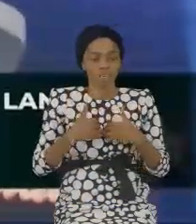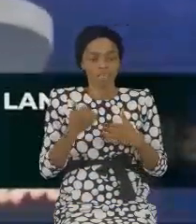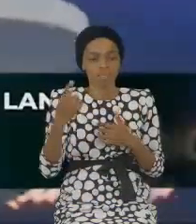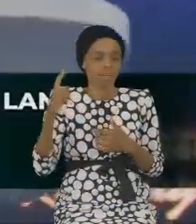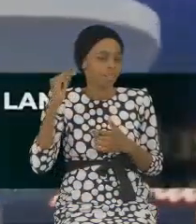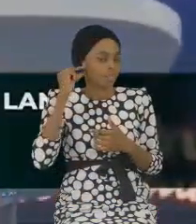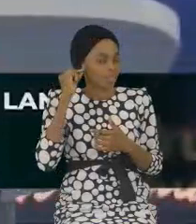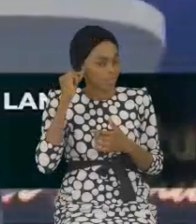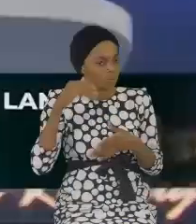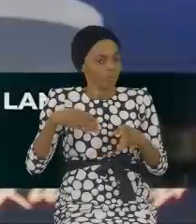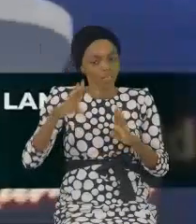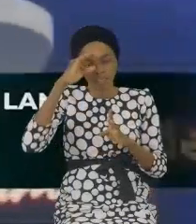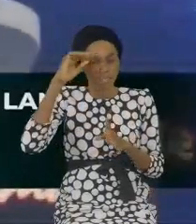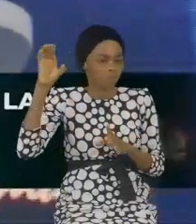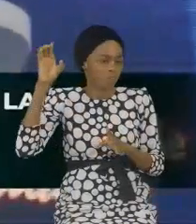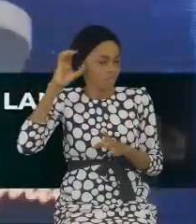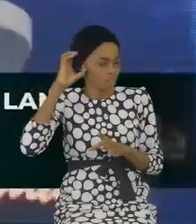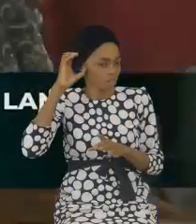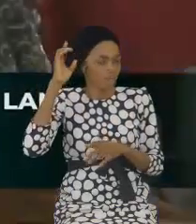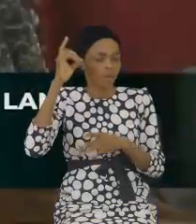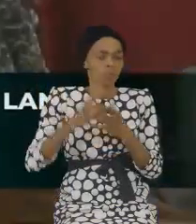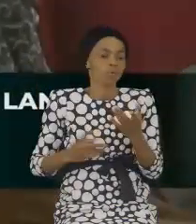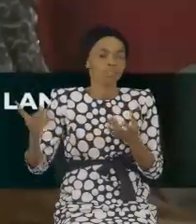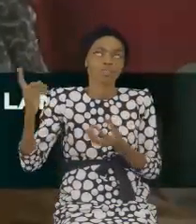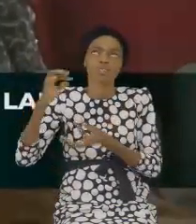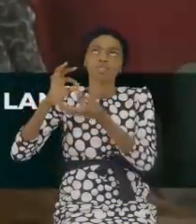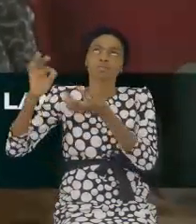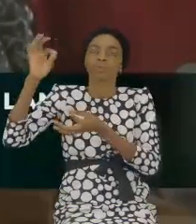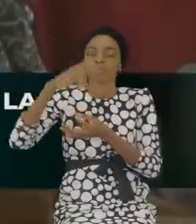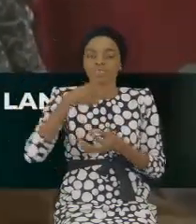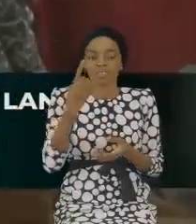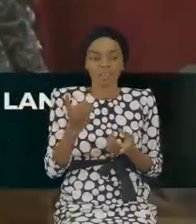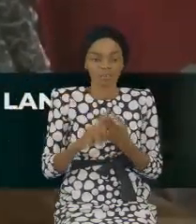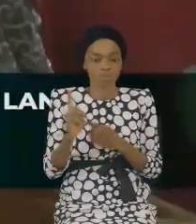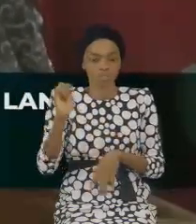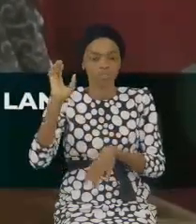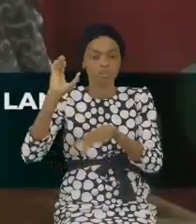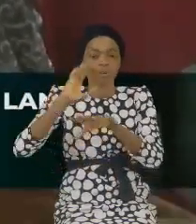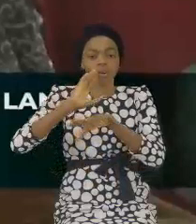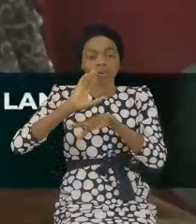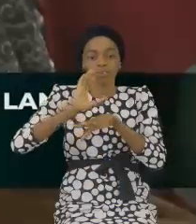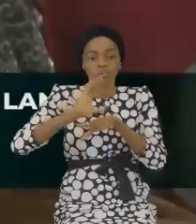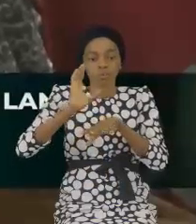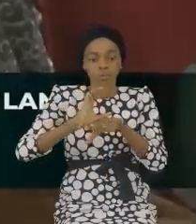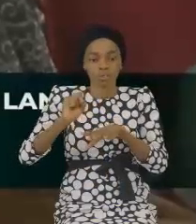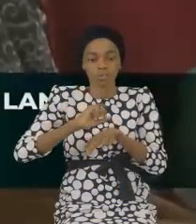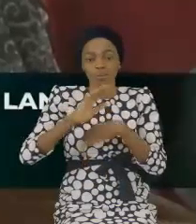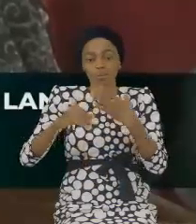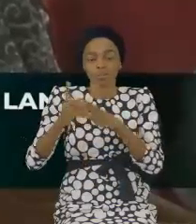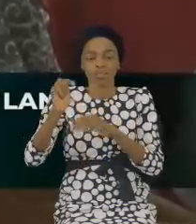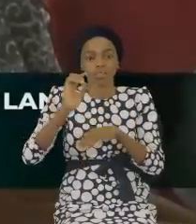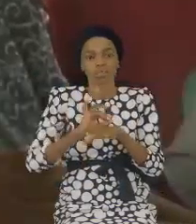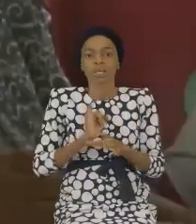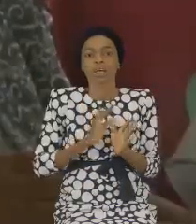an ear, let him hear what the Spirit says unto all the churches. I